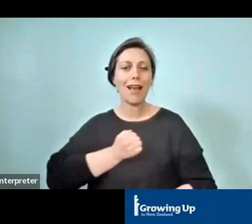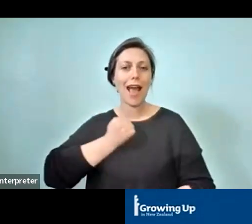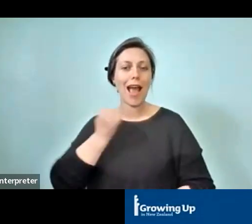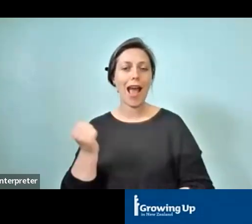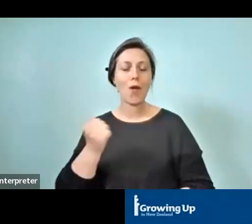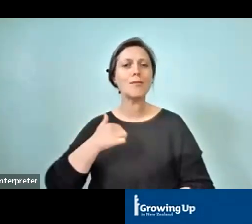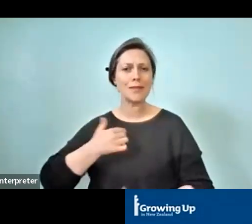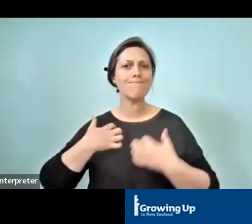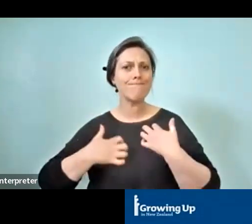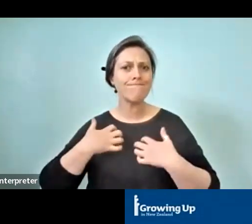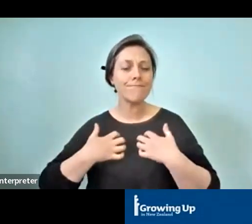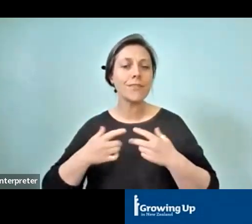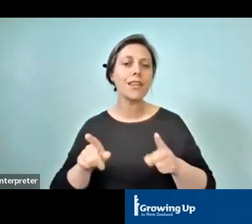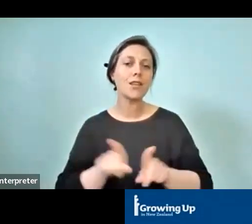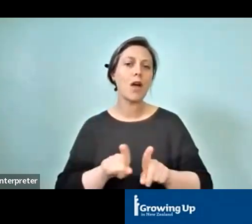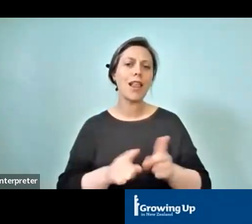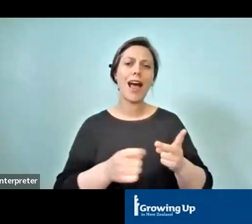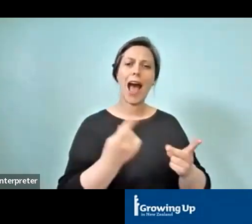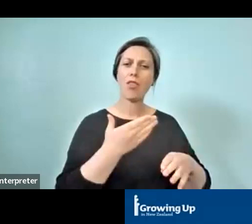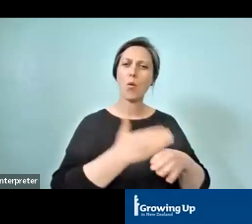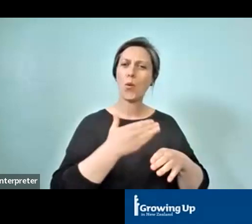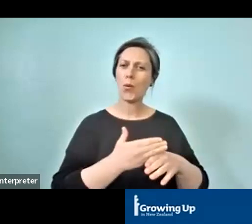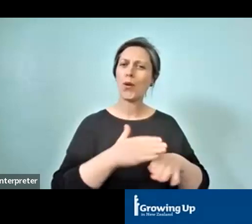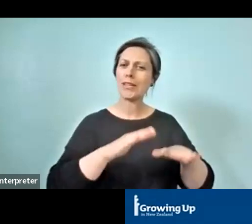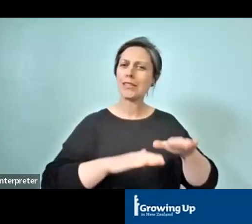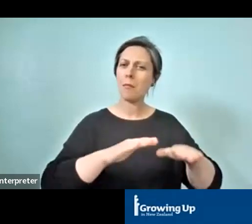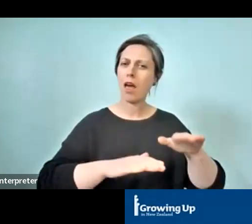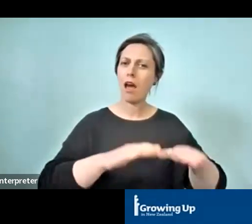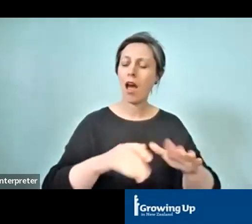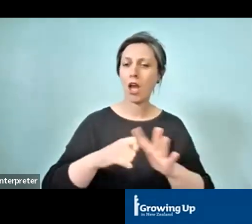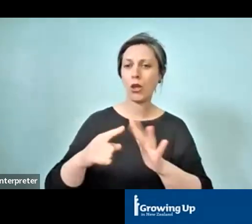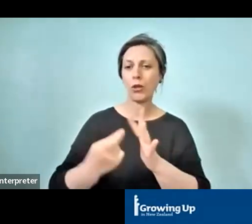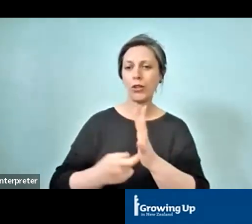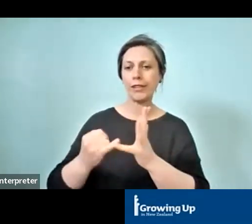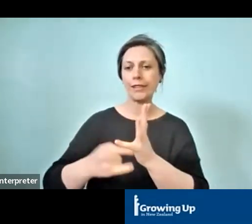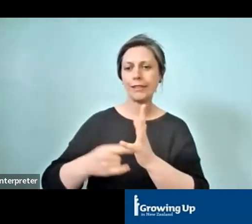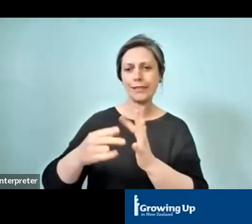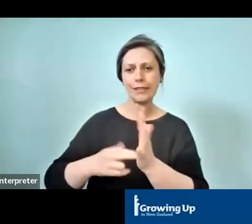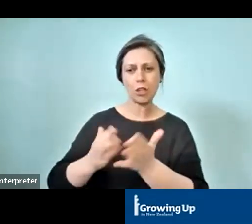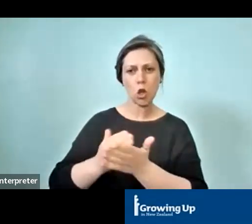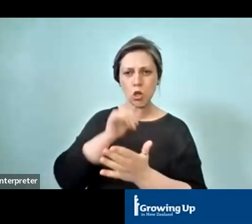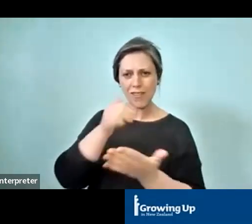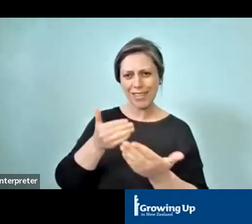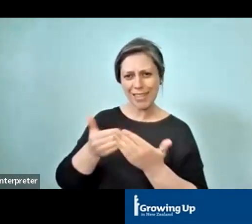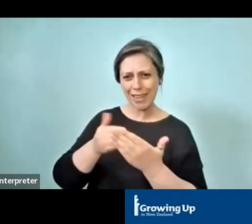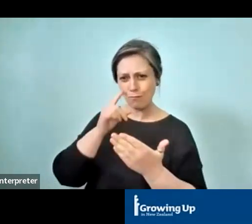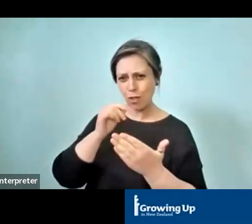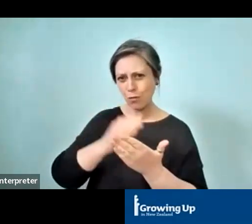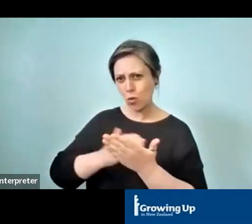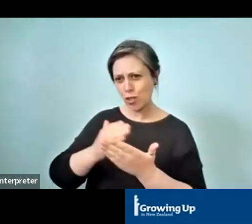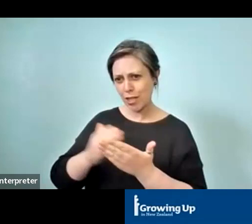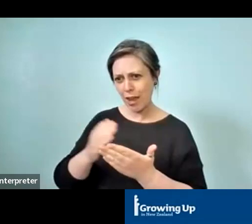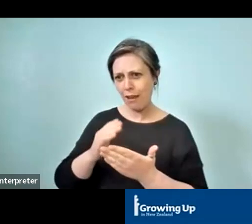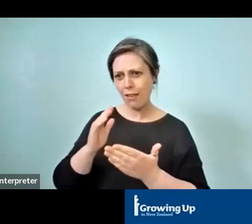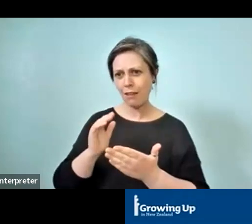also other similar work. And I'm not sure, Kirsten, if there's anything that you could share about the work that Manatū